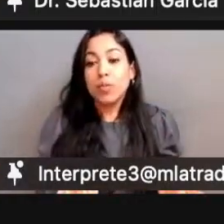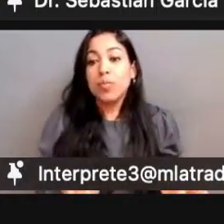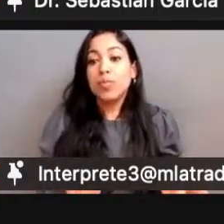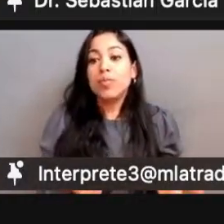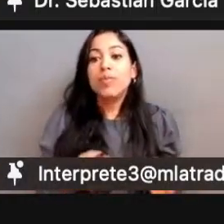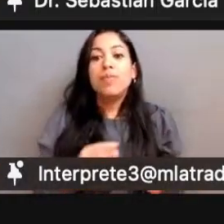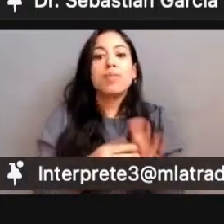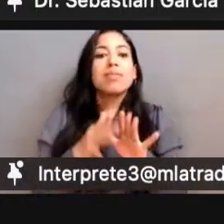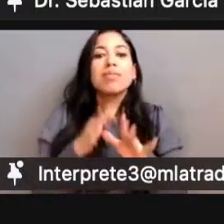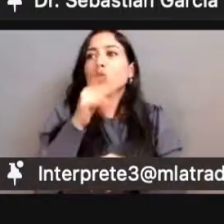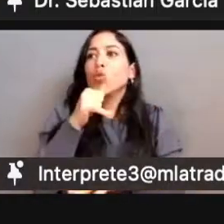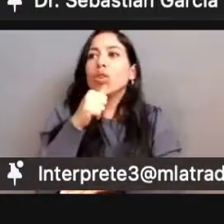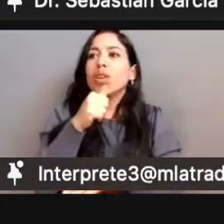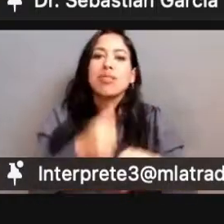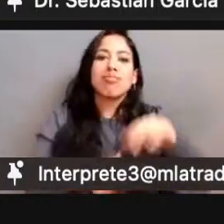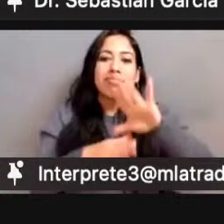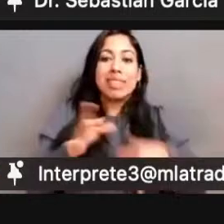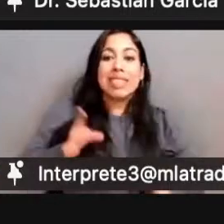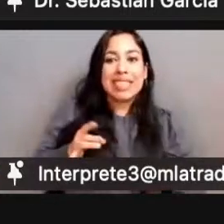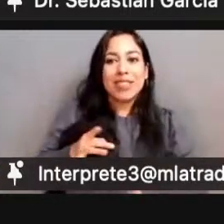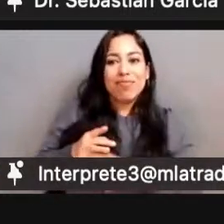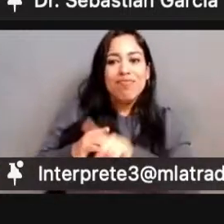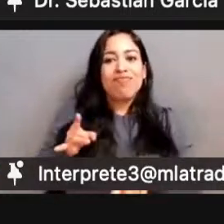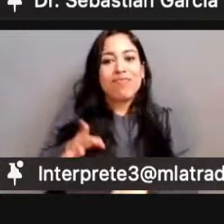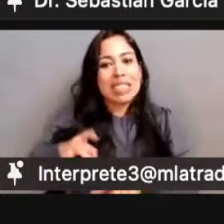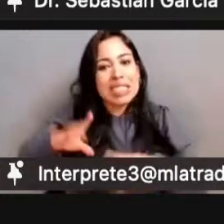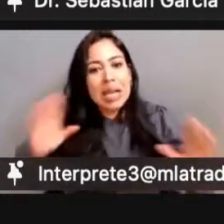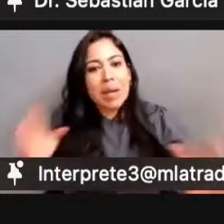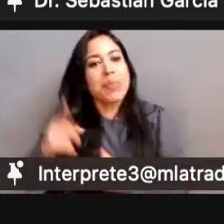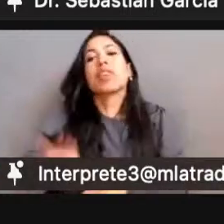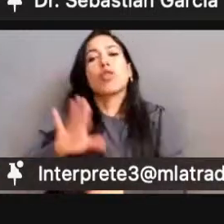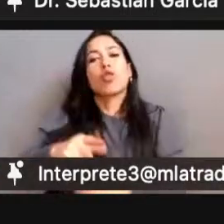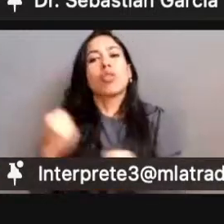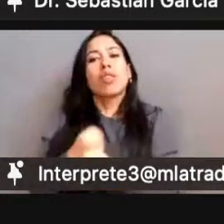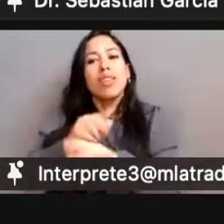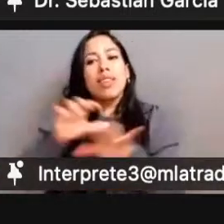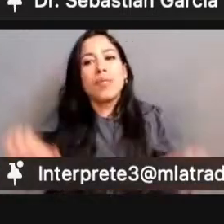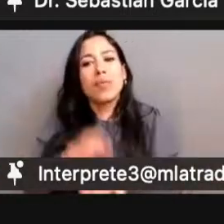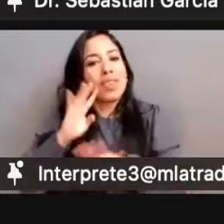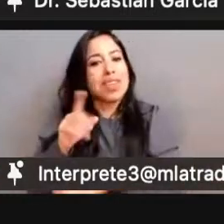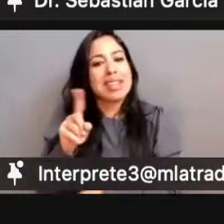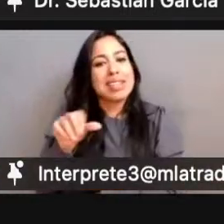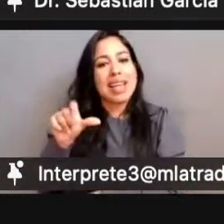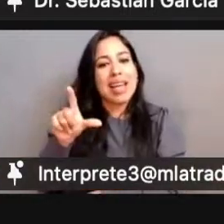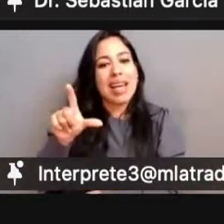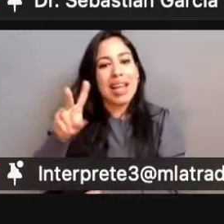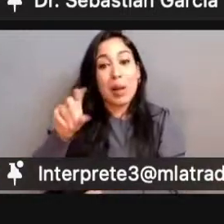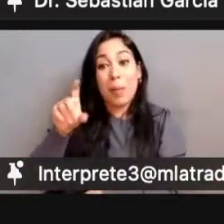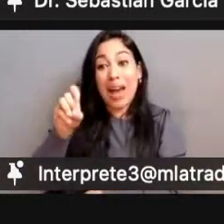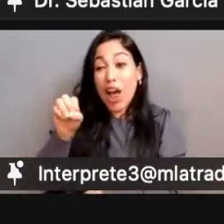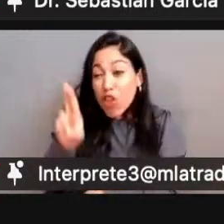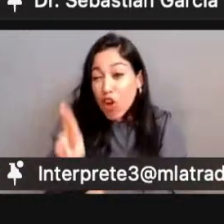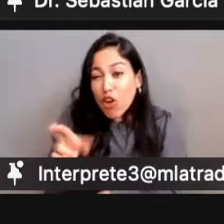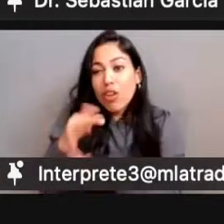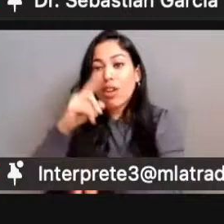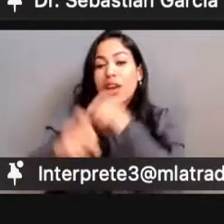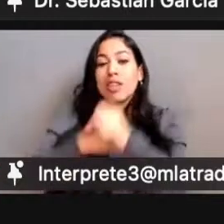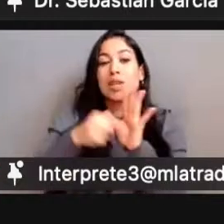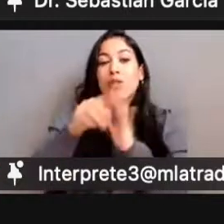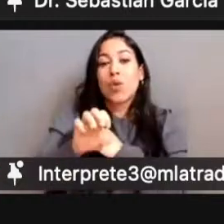They are inequality gradients in Chile in school health, which is on the work of Dr. Salvador